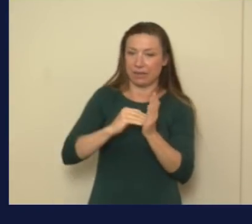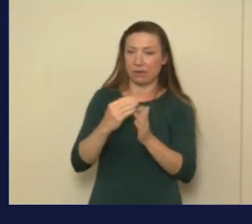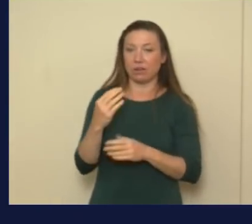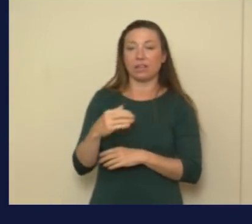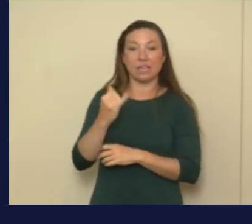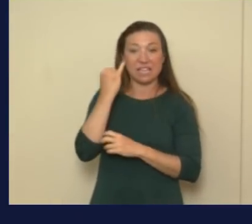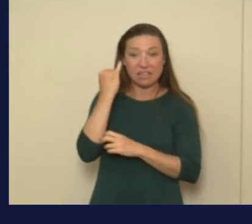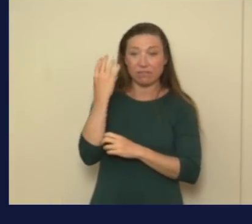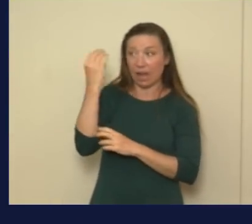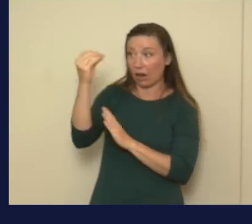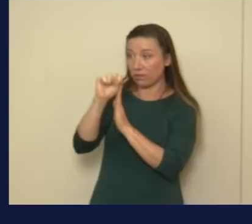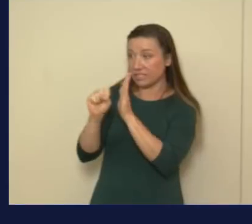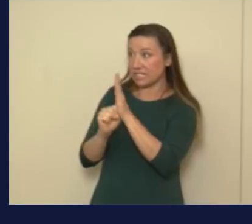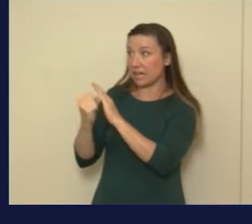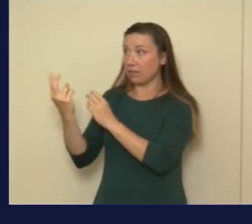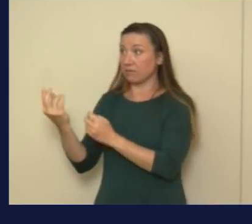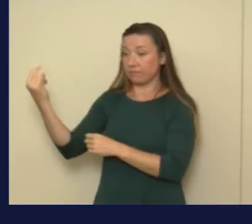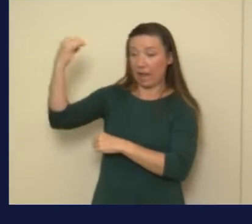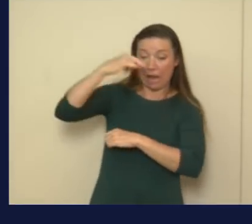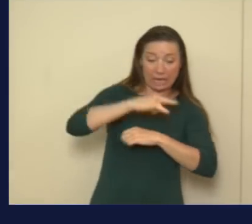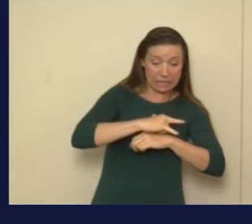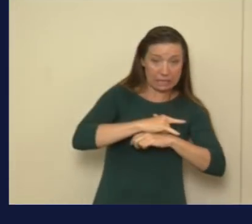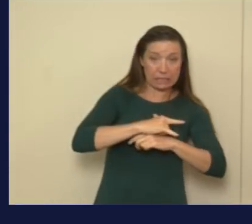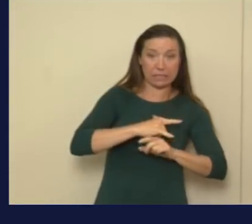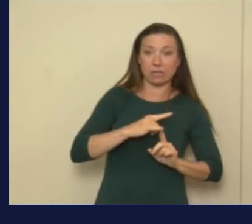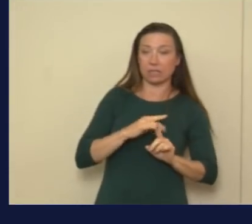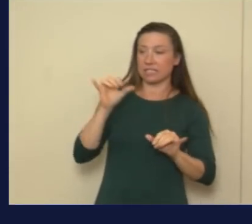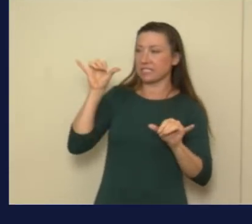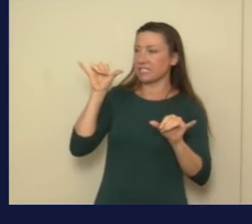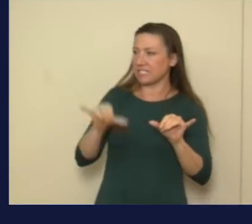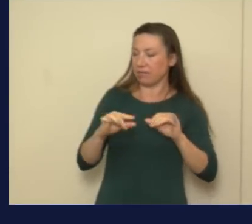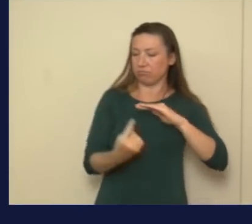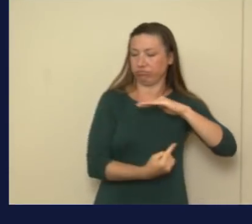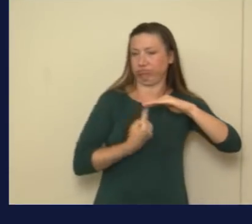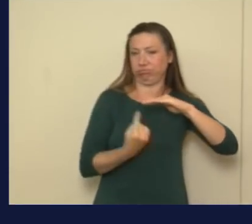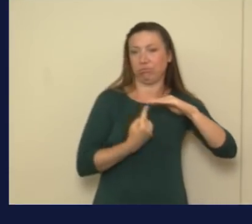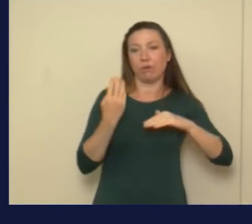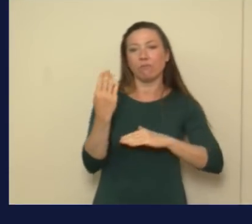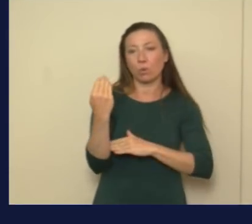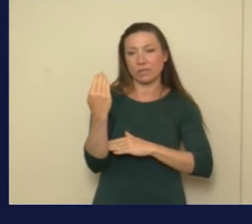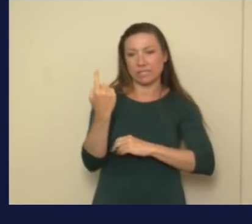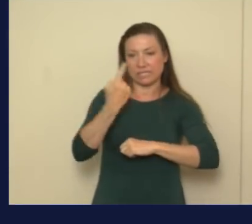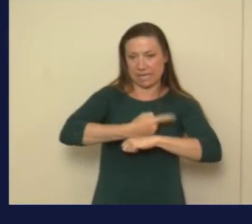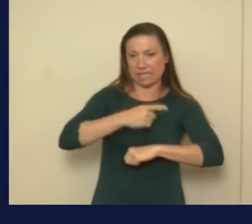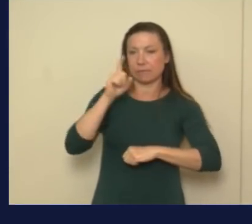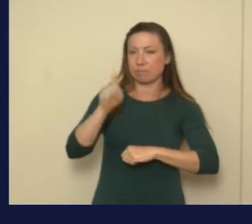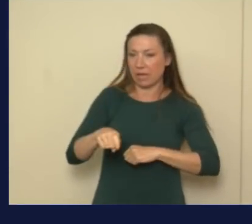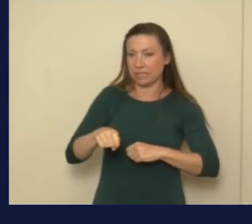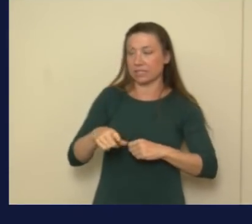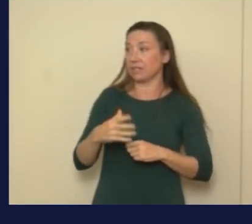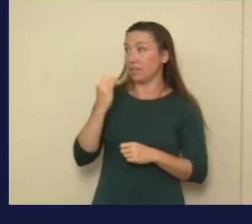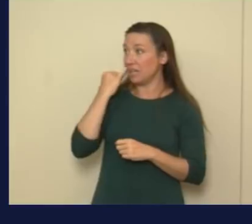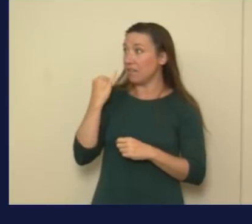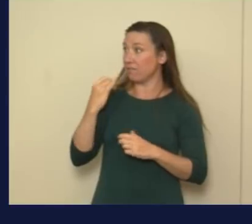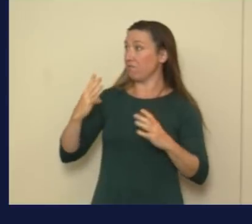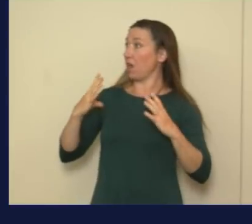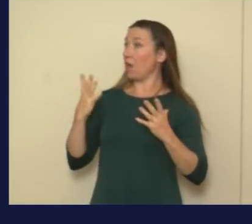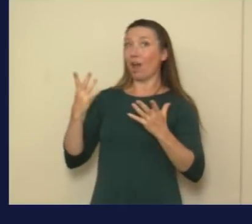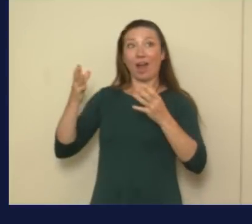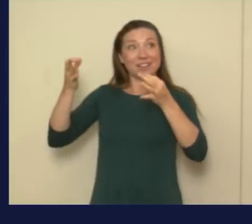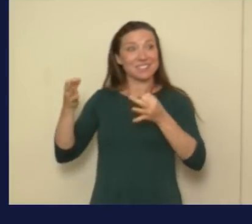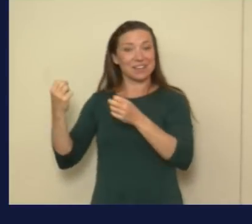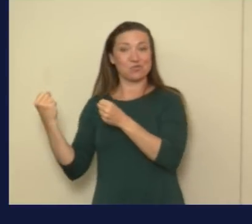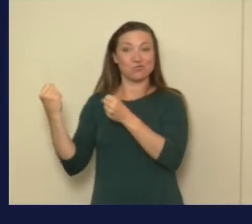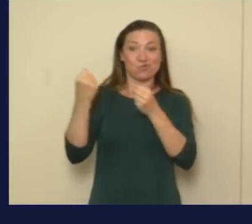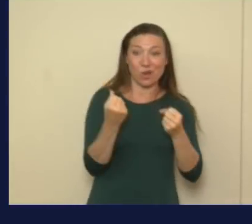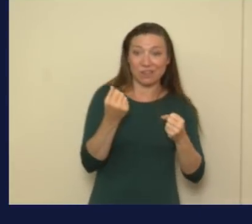visitors. All right, if you're flying in, you're quarantined. You want to drive here for vacationing? You're quarantined in